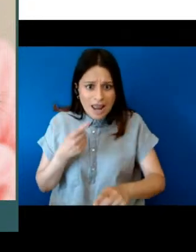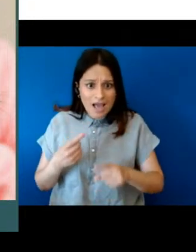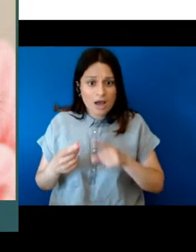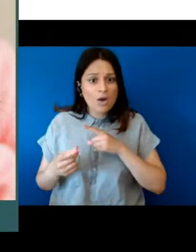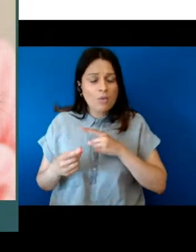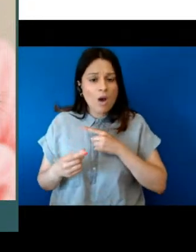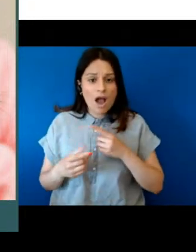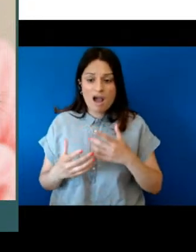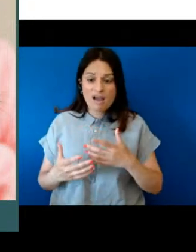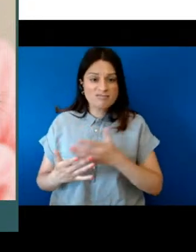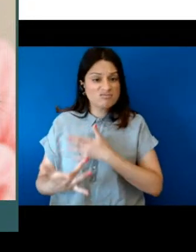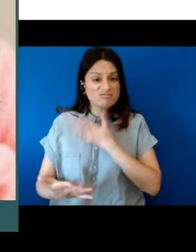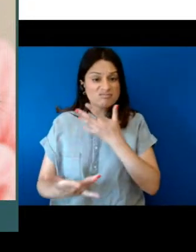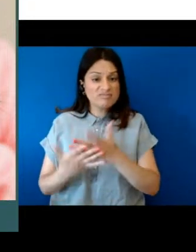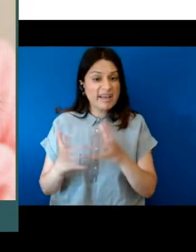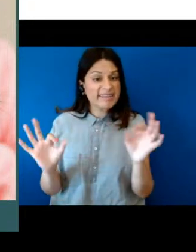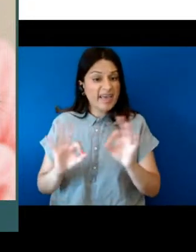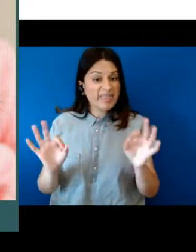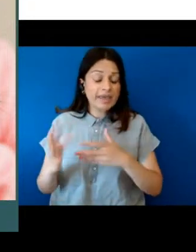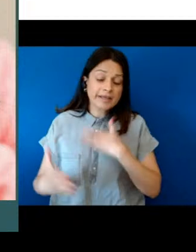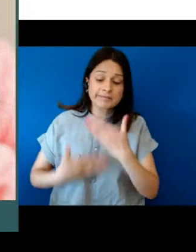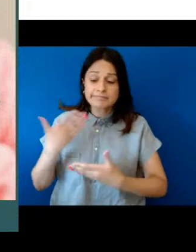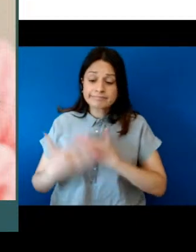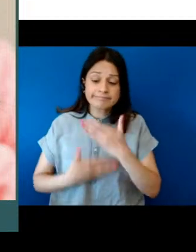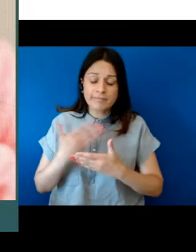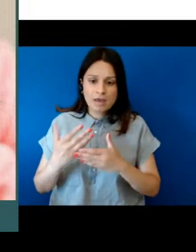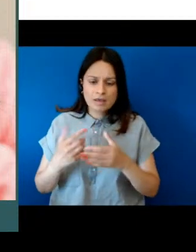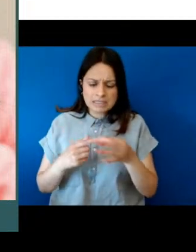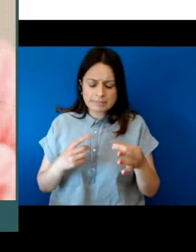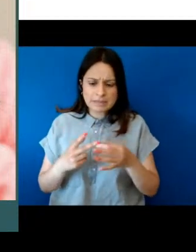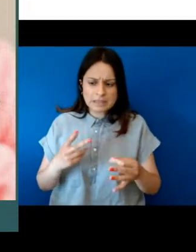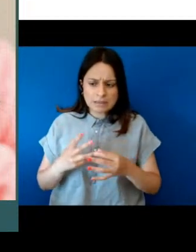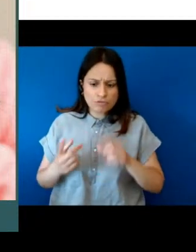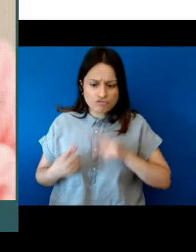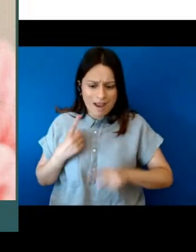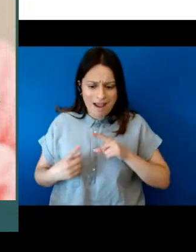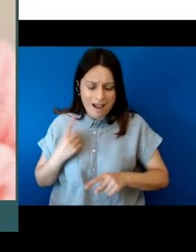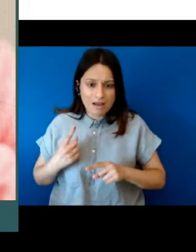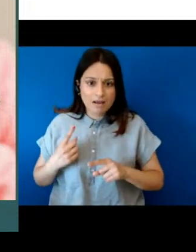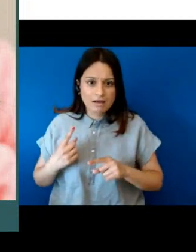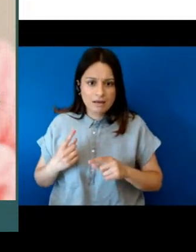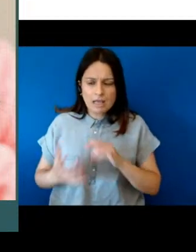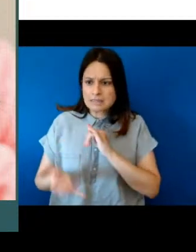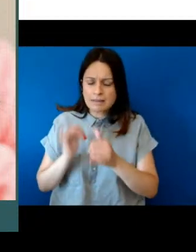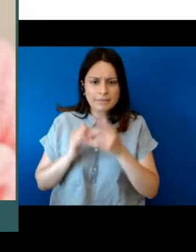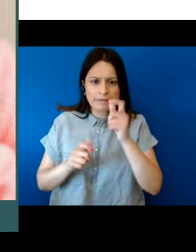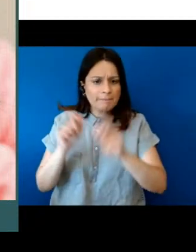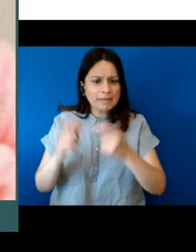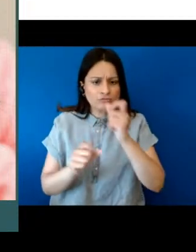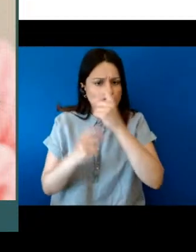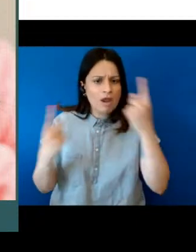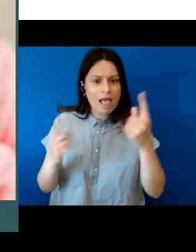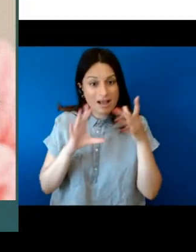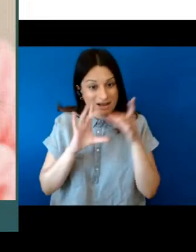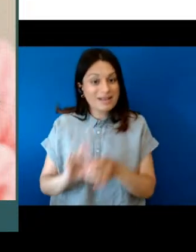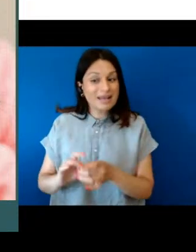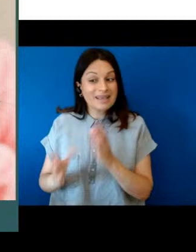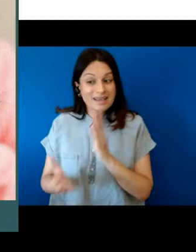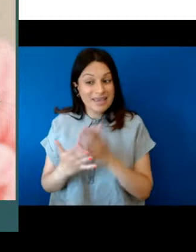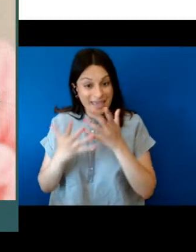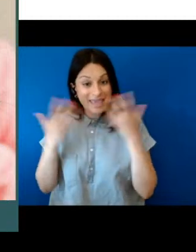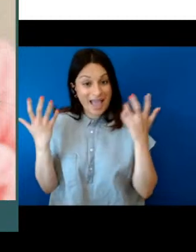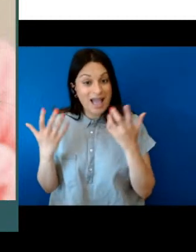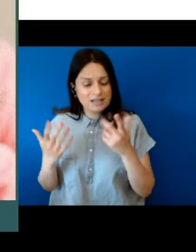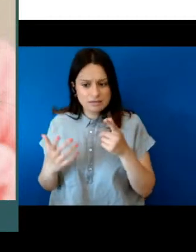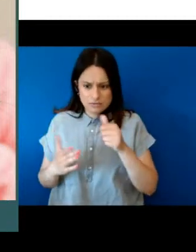sensitization before you have the symptoms, not everyone puts two and two together and connects it. Well, what could be triggering it? What